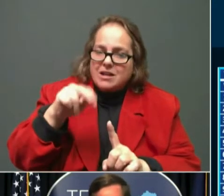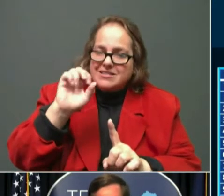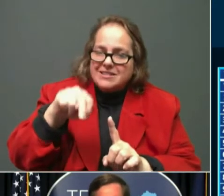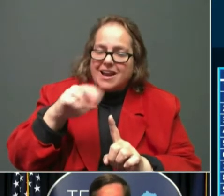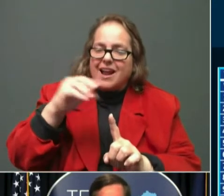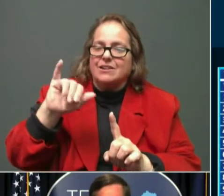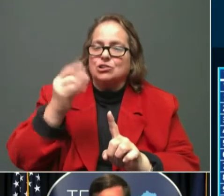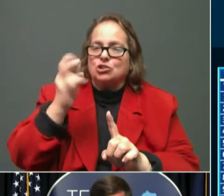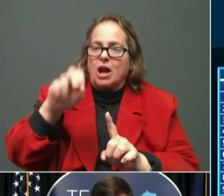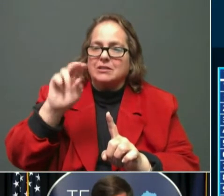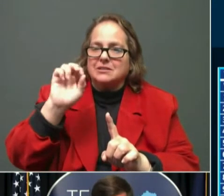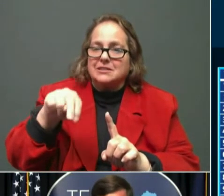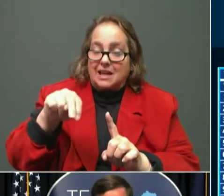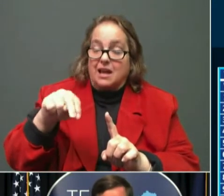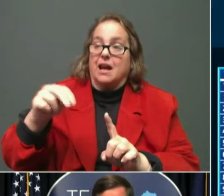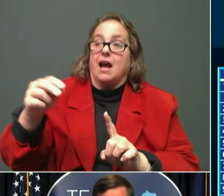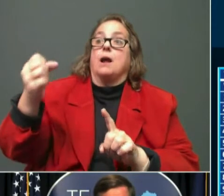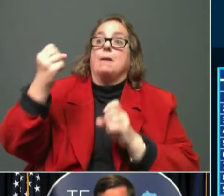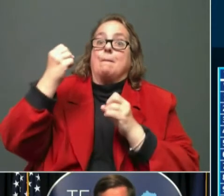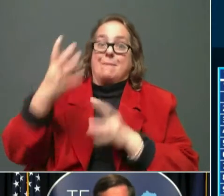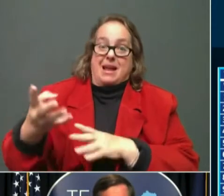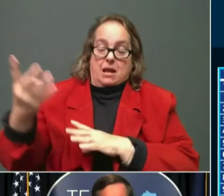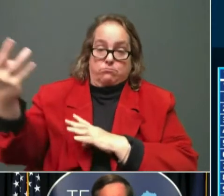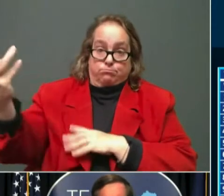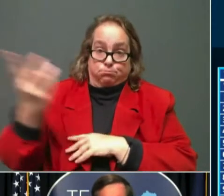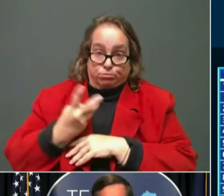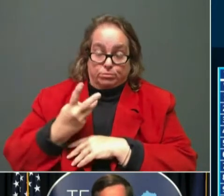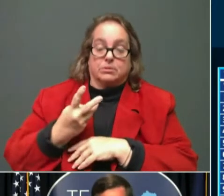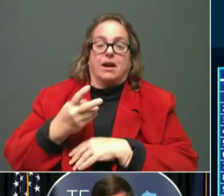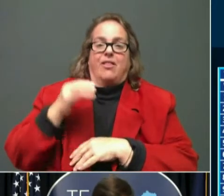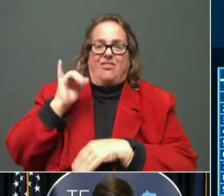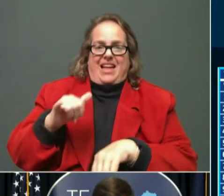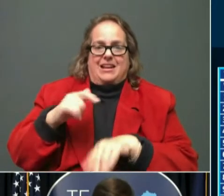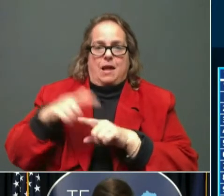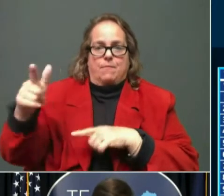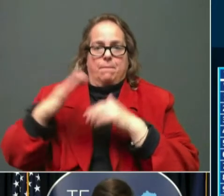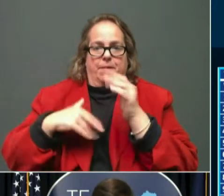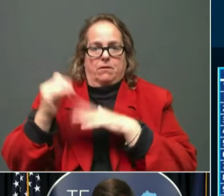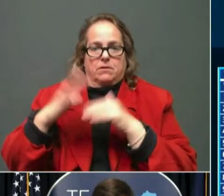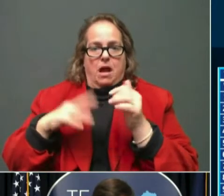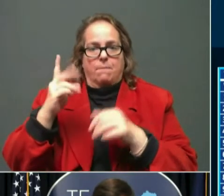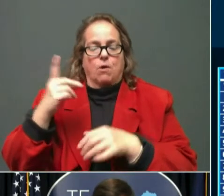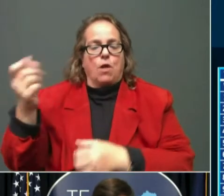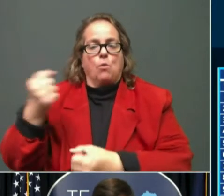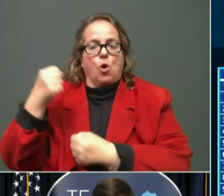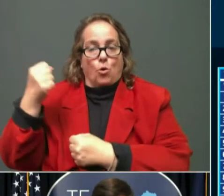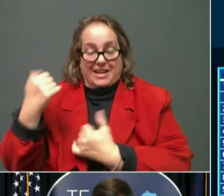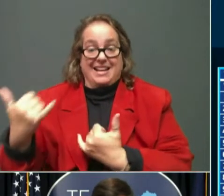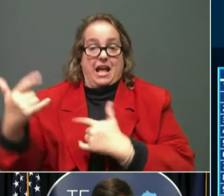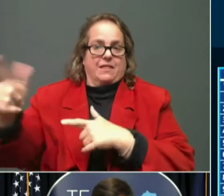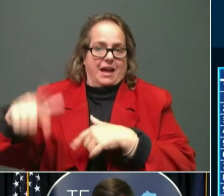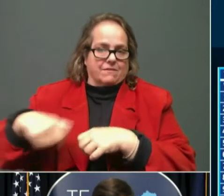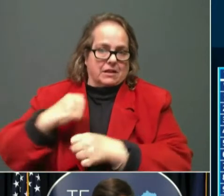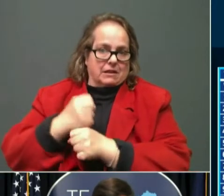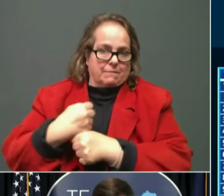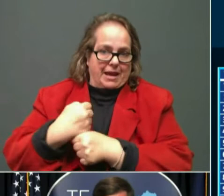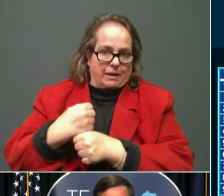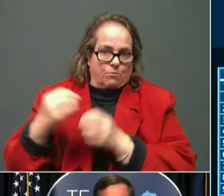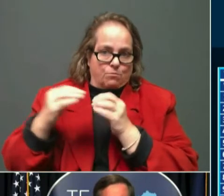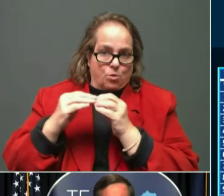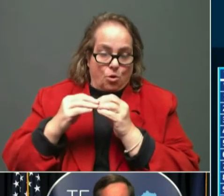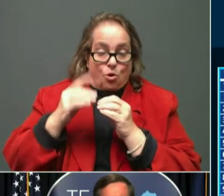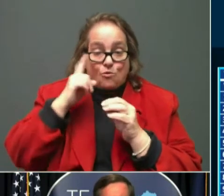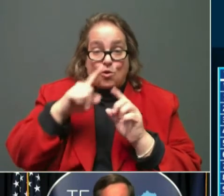pre-authorized manufacturing amount they had built up. That was about 36,500. So for the first week in a while, we're going to